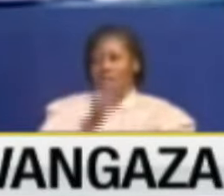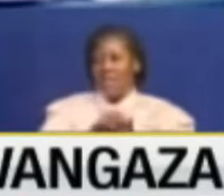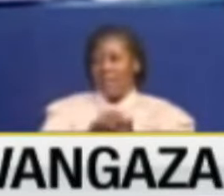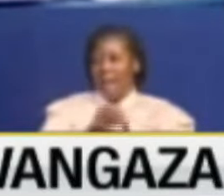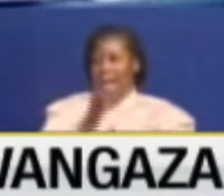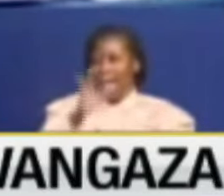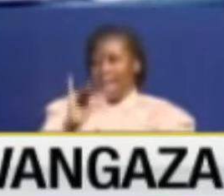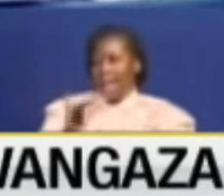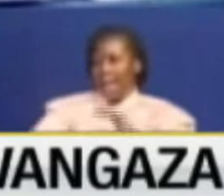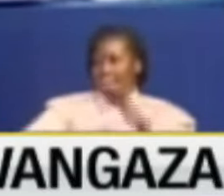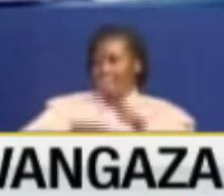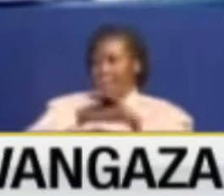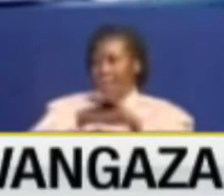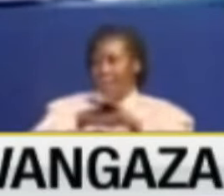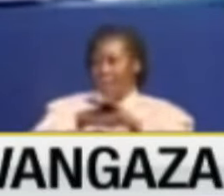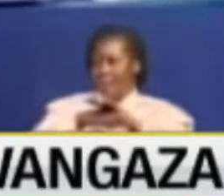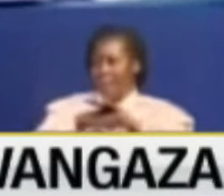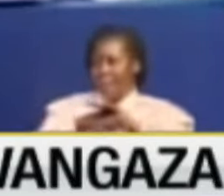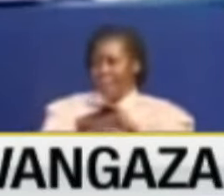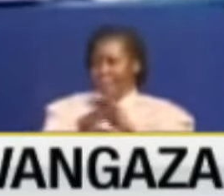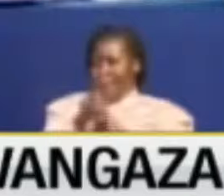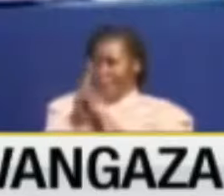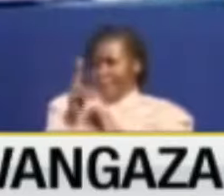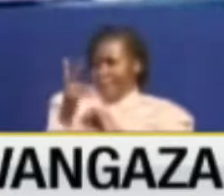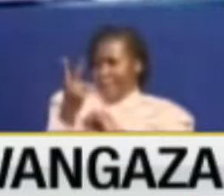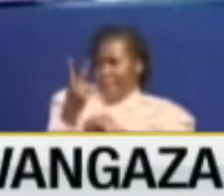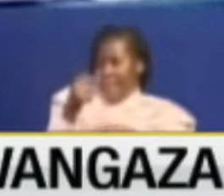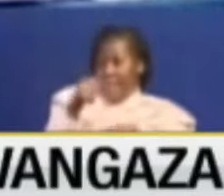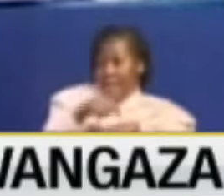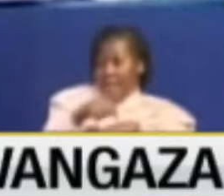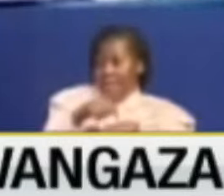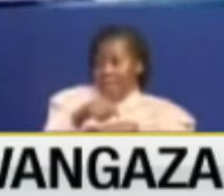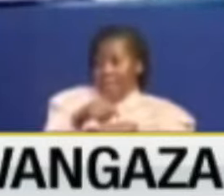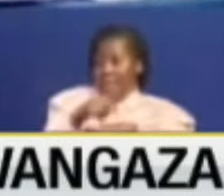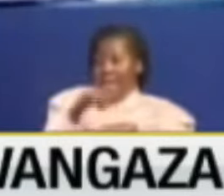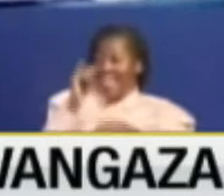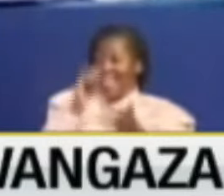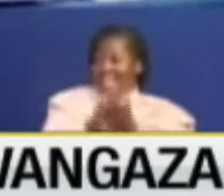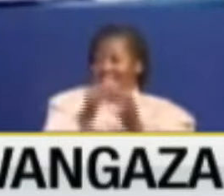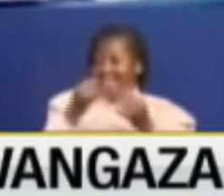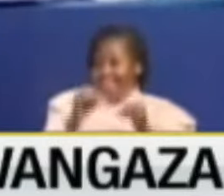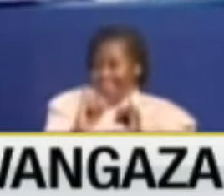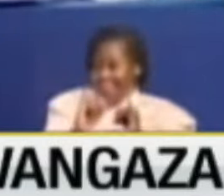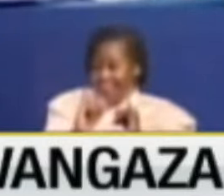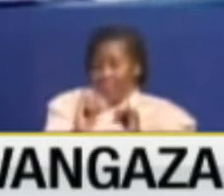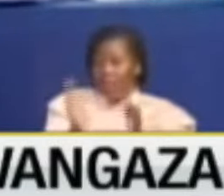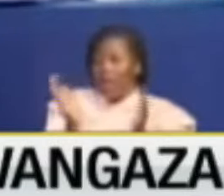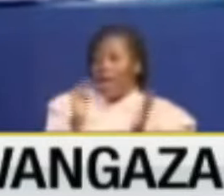impeachment. It was, however, the second time that attempt was reaching this House.